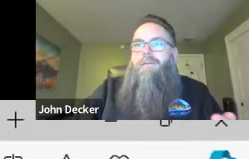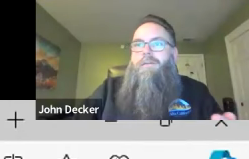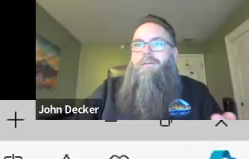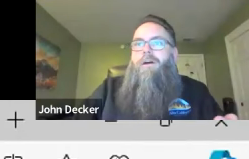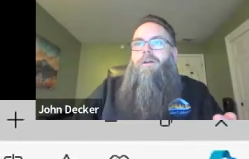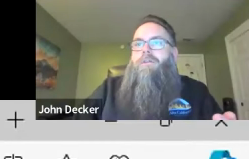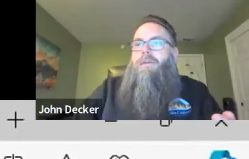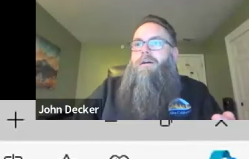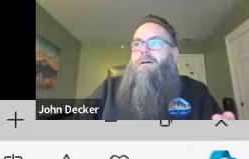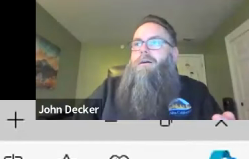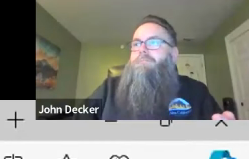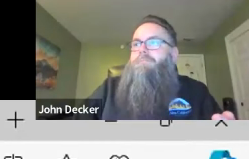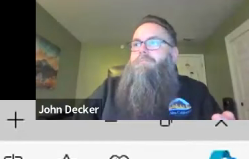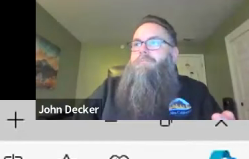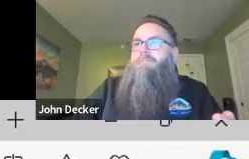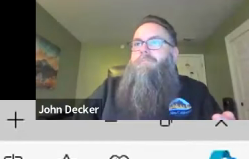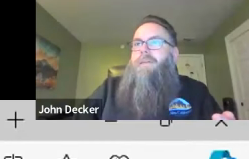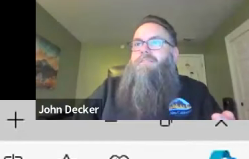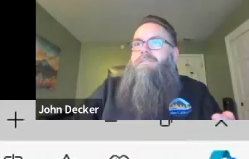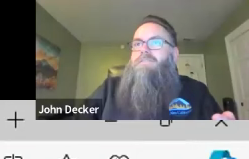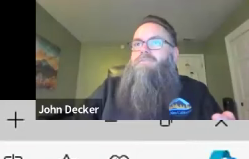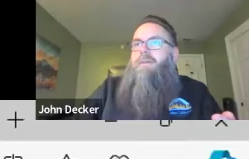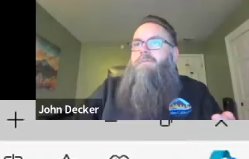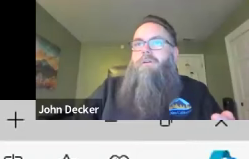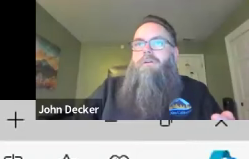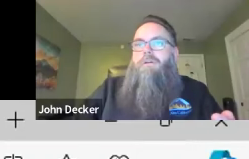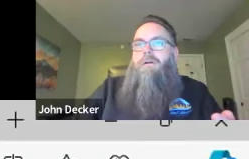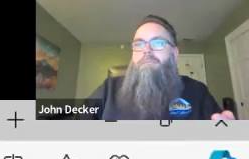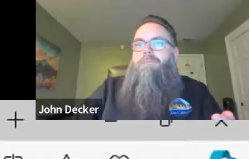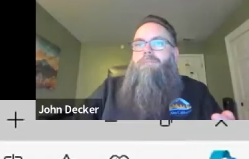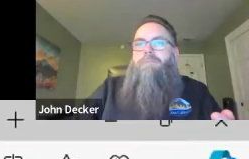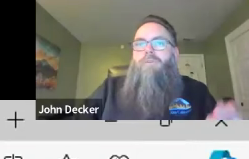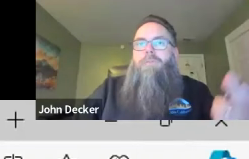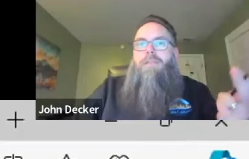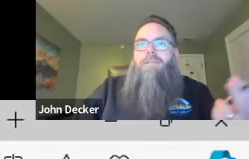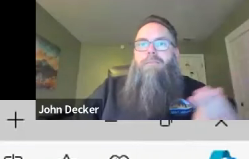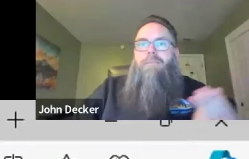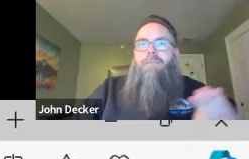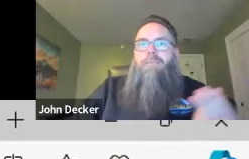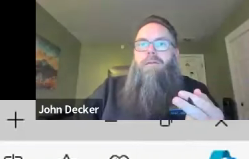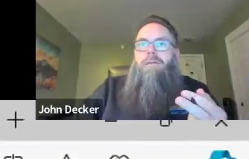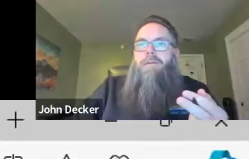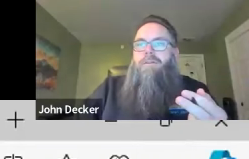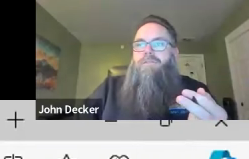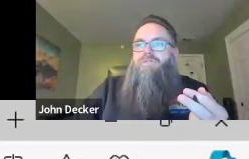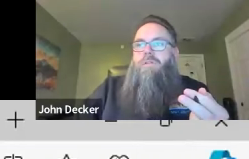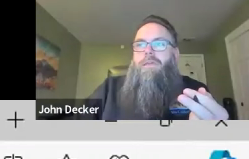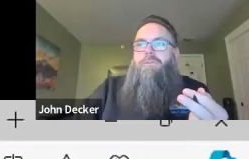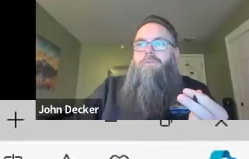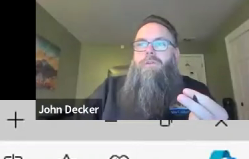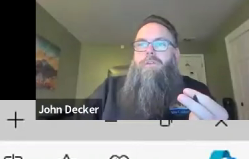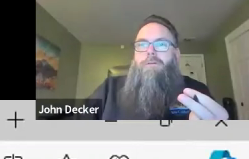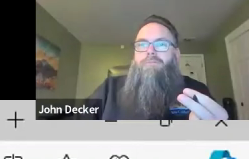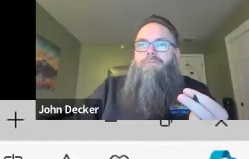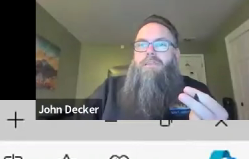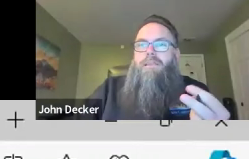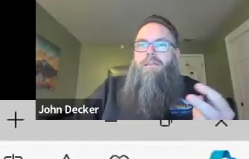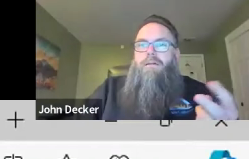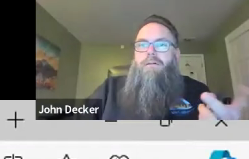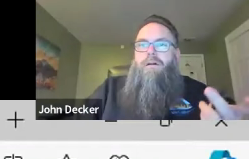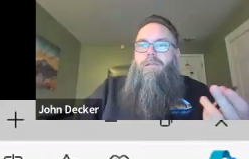promoting our upcoming activities. We have our big board meeting that's coming up here shortly, where we're going to